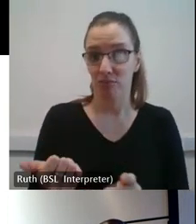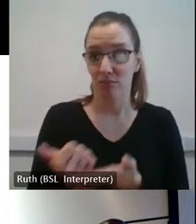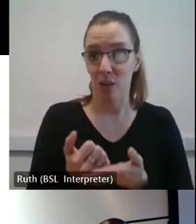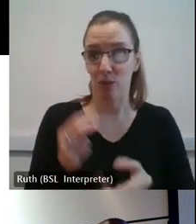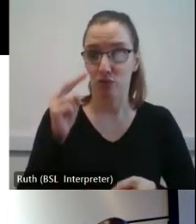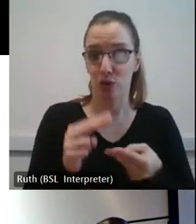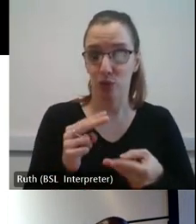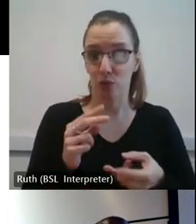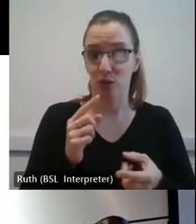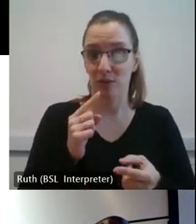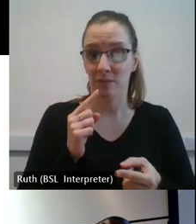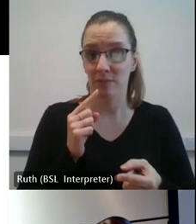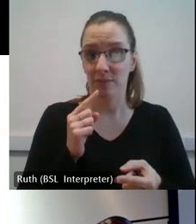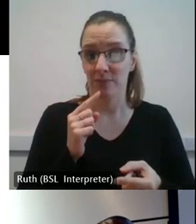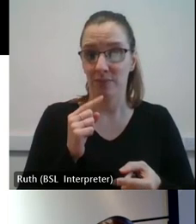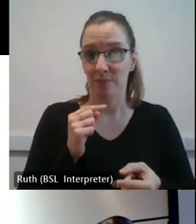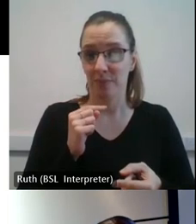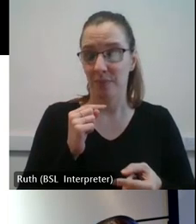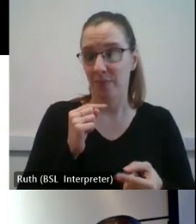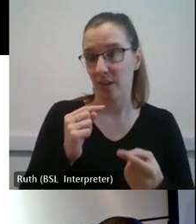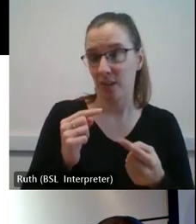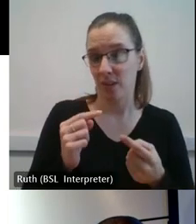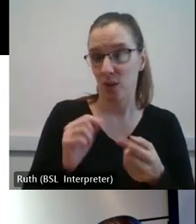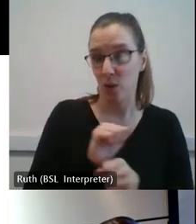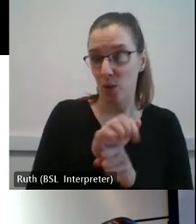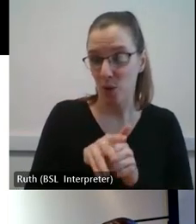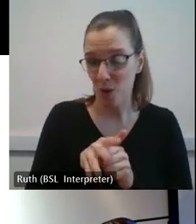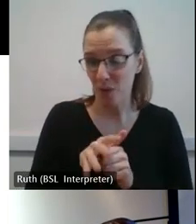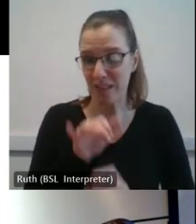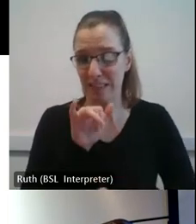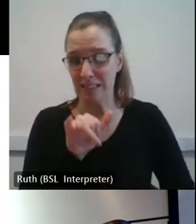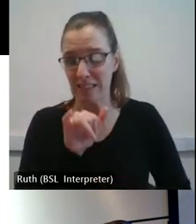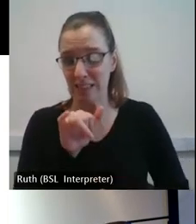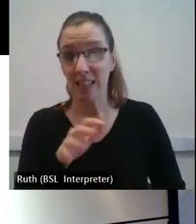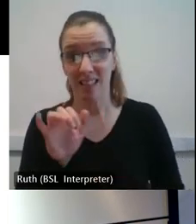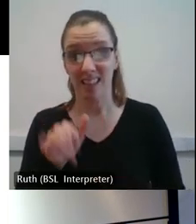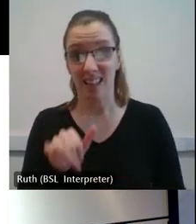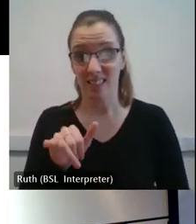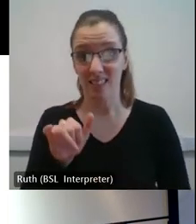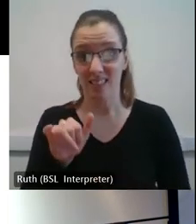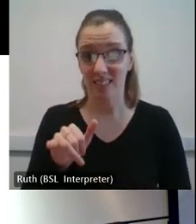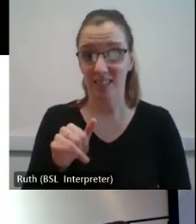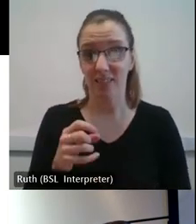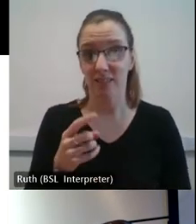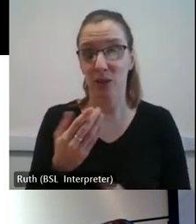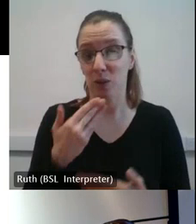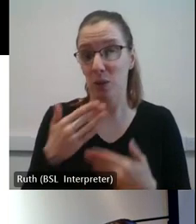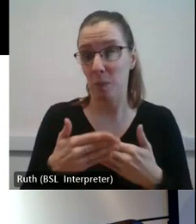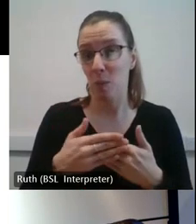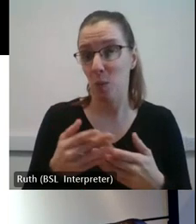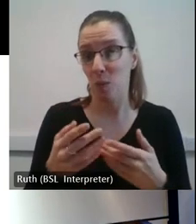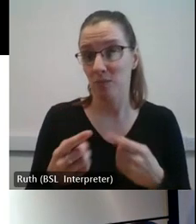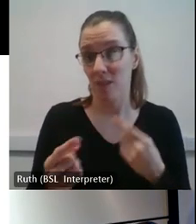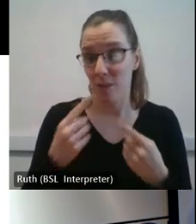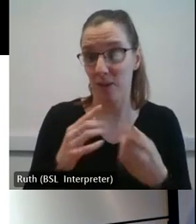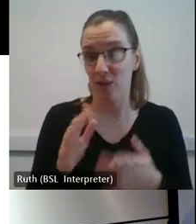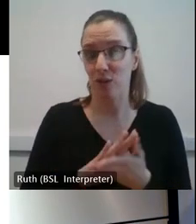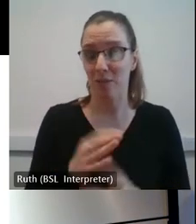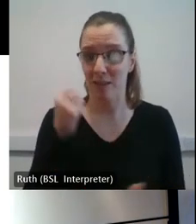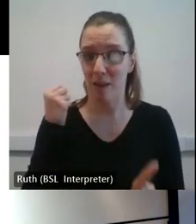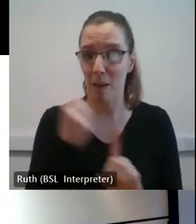to reduce COVID skepticism? Yes. And that's for me, that's the impact. But translation